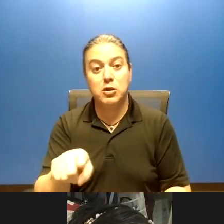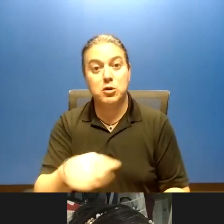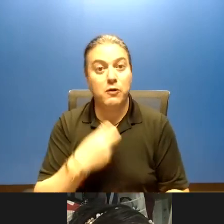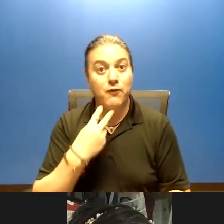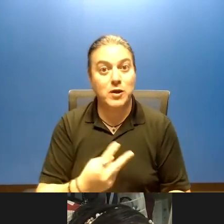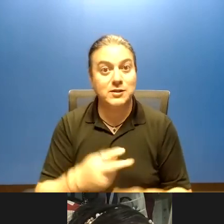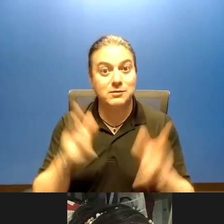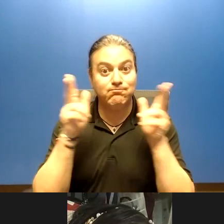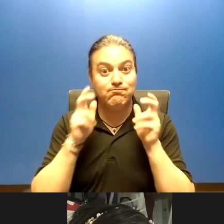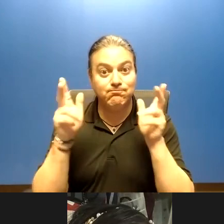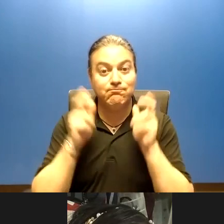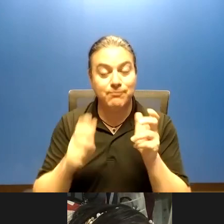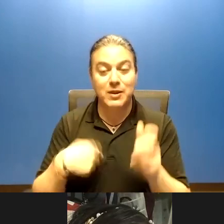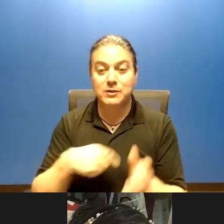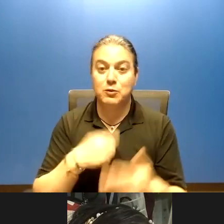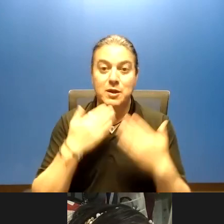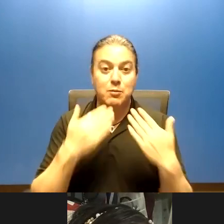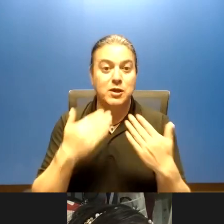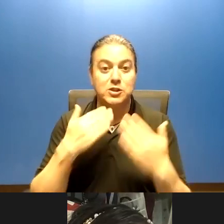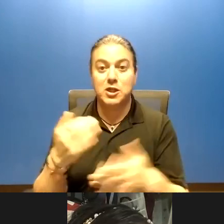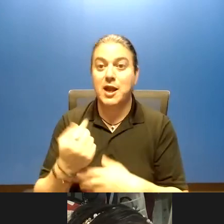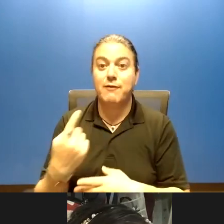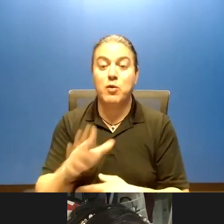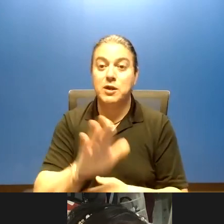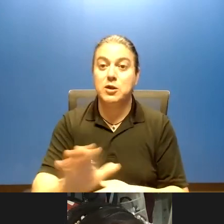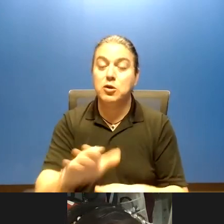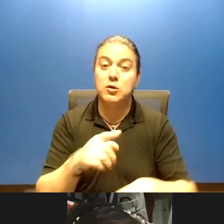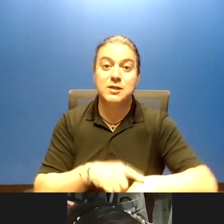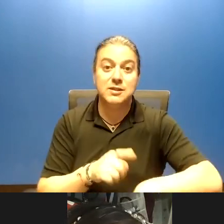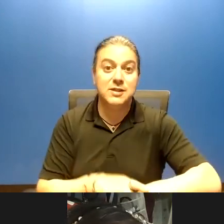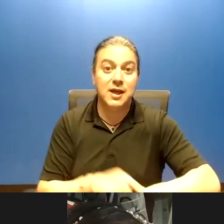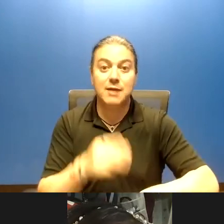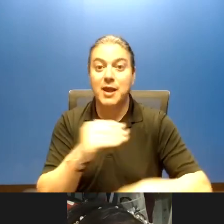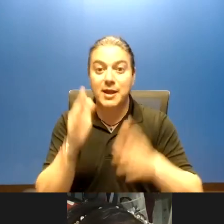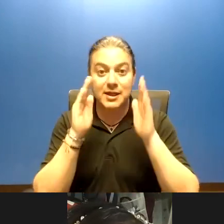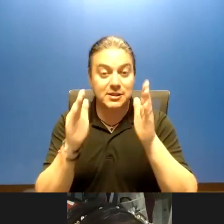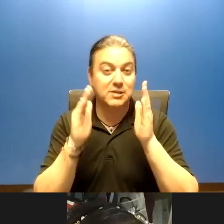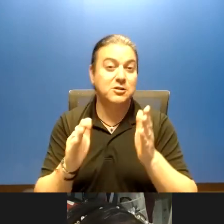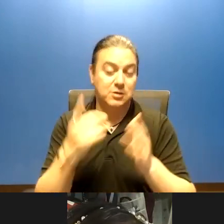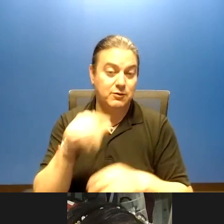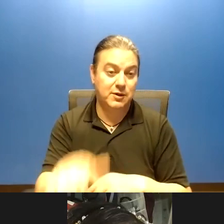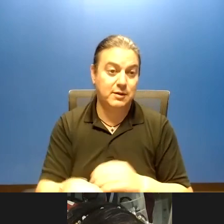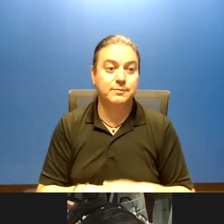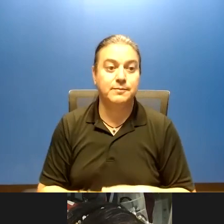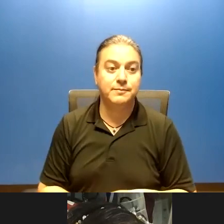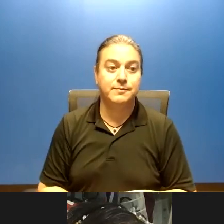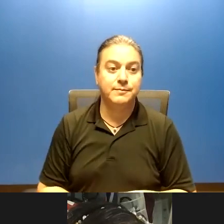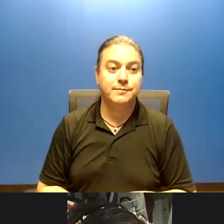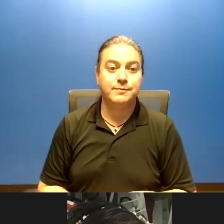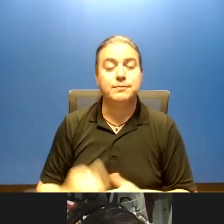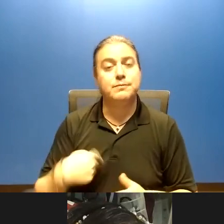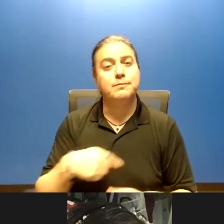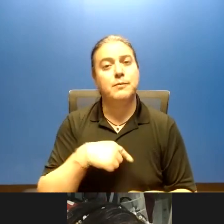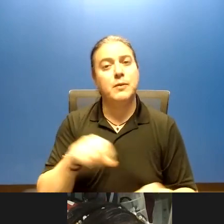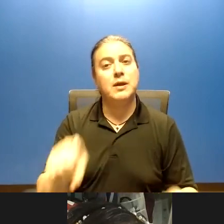just appreciate everybody's time and attention, dedication to this issue so that we can ensure that